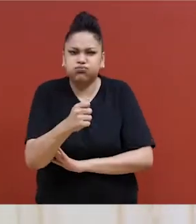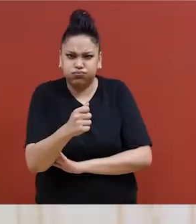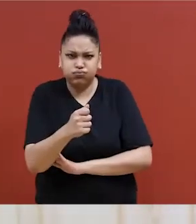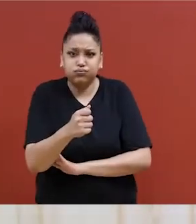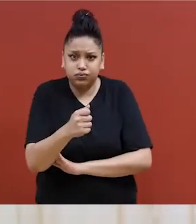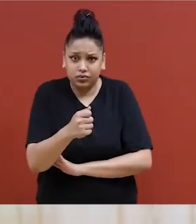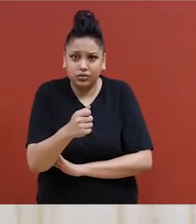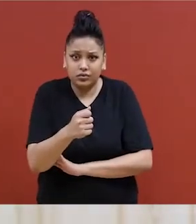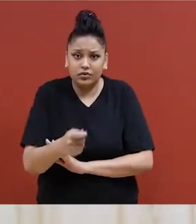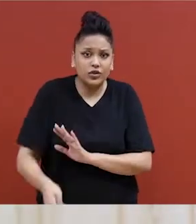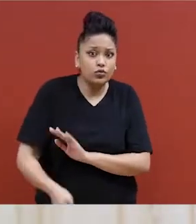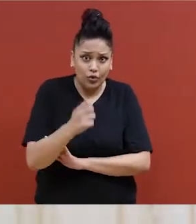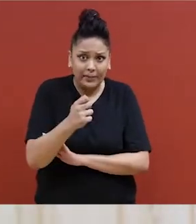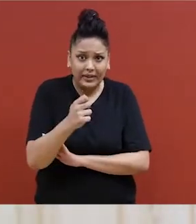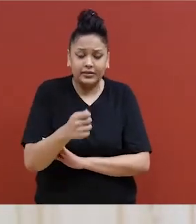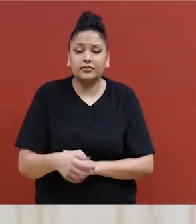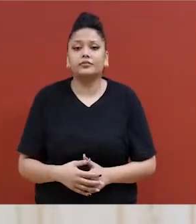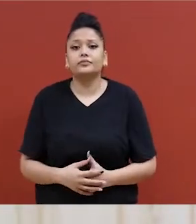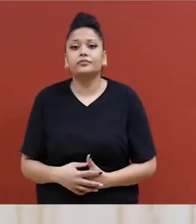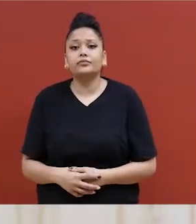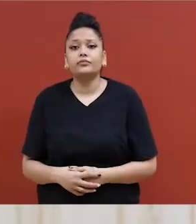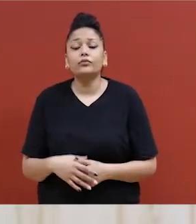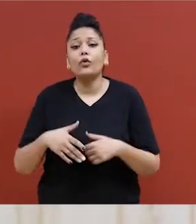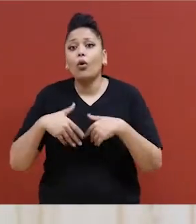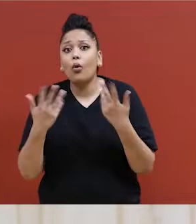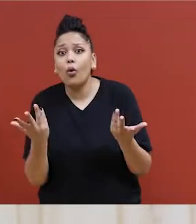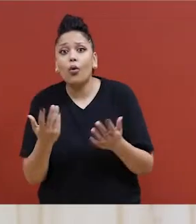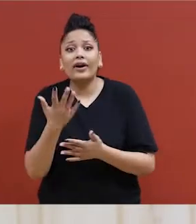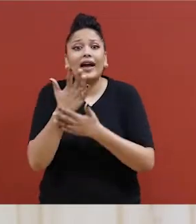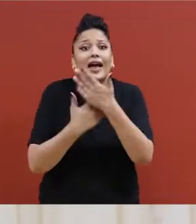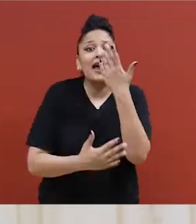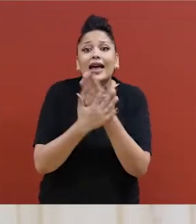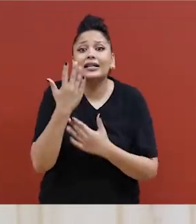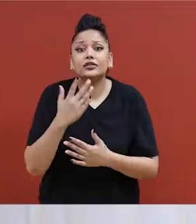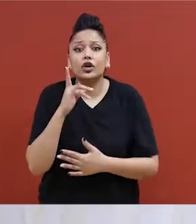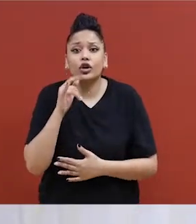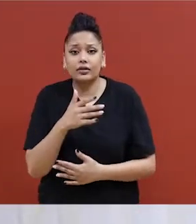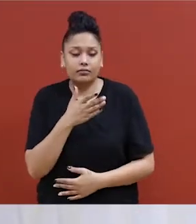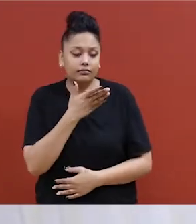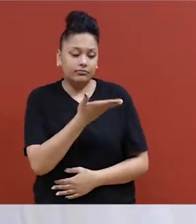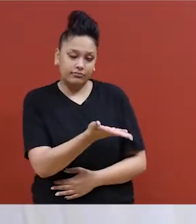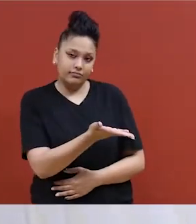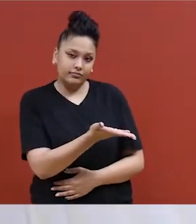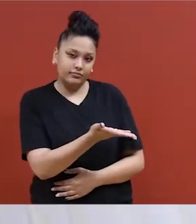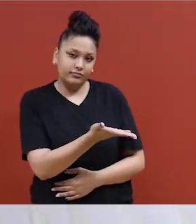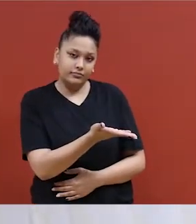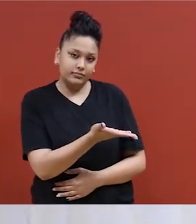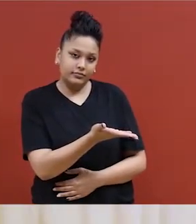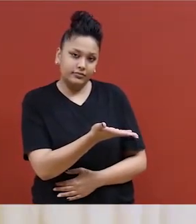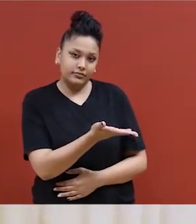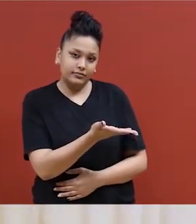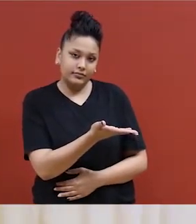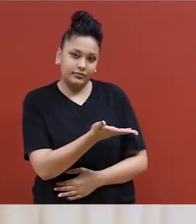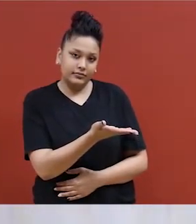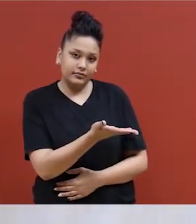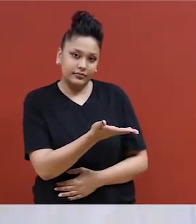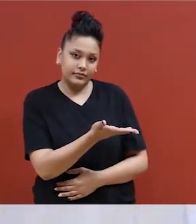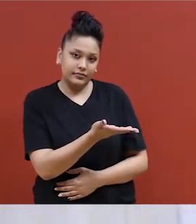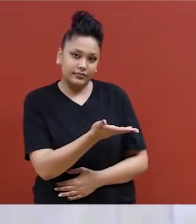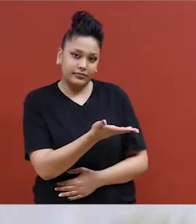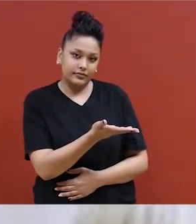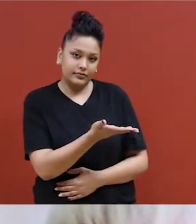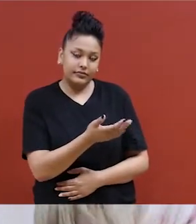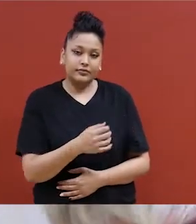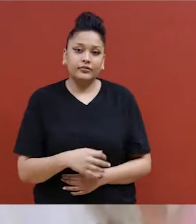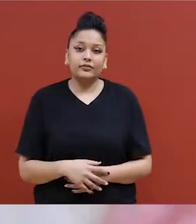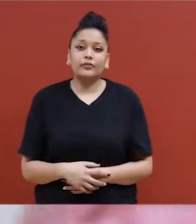the attacker's legs. I might use my hand. It looks like this. Ha! What